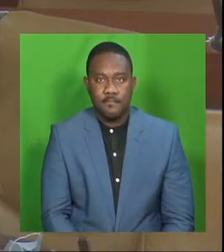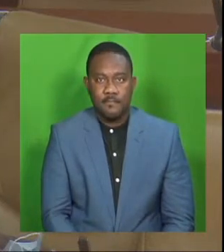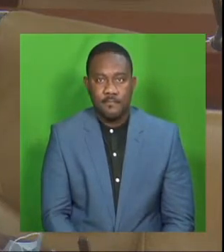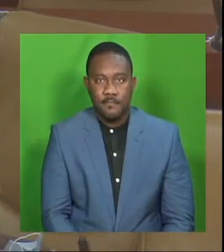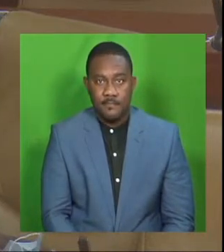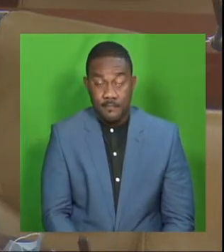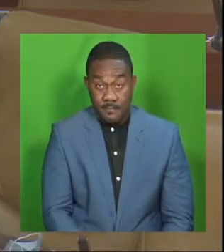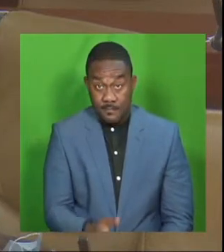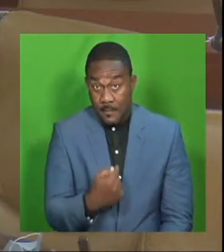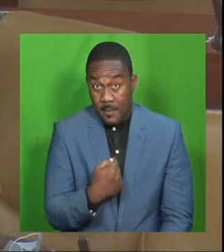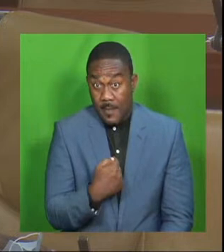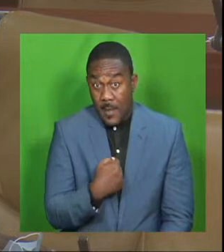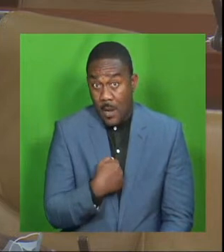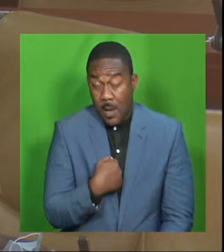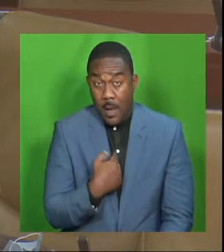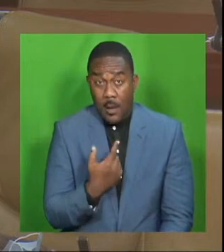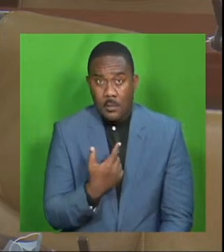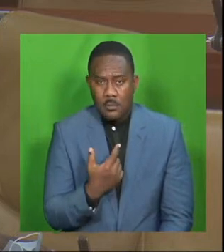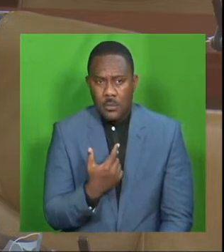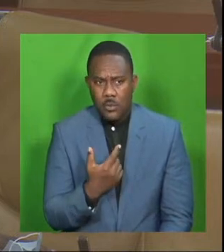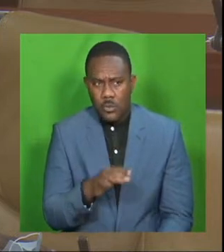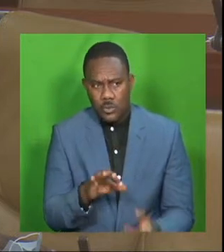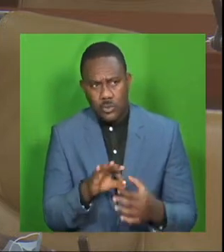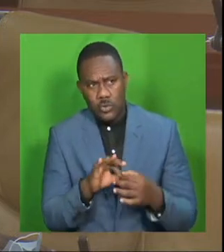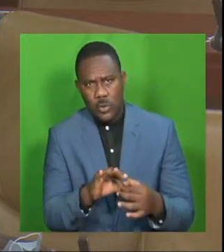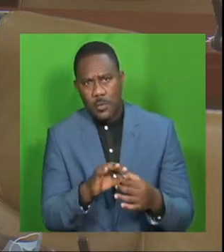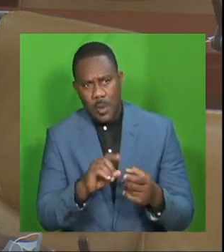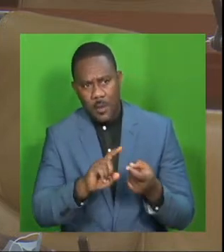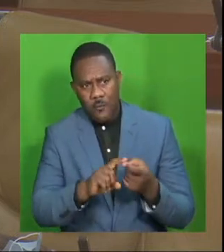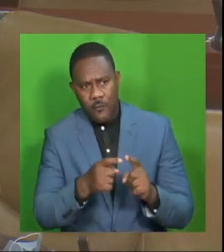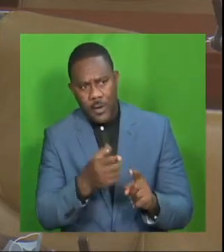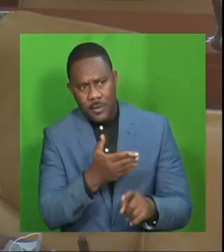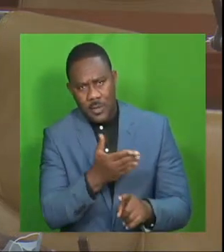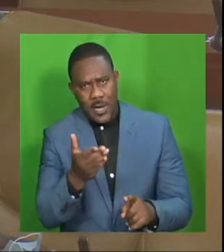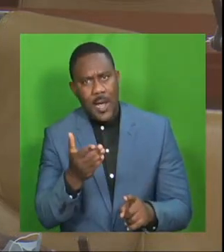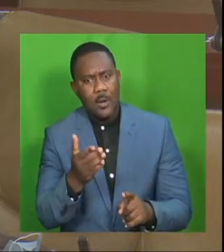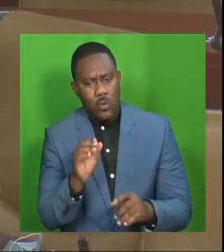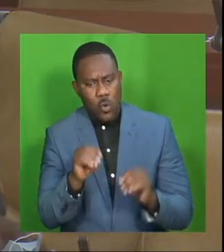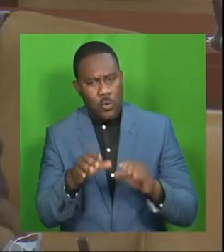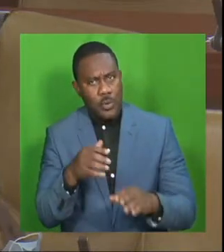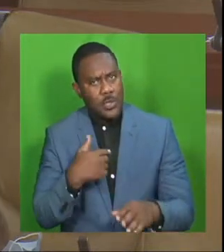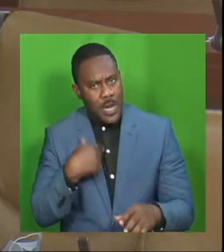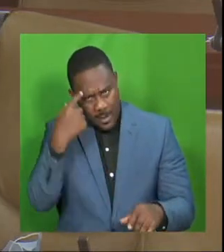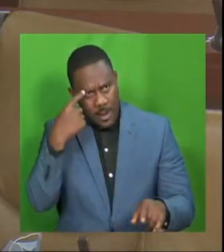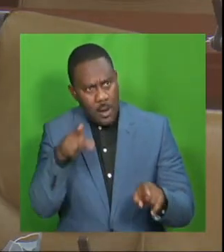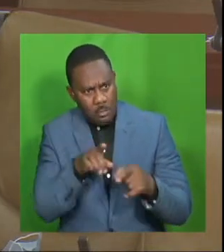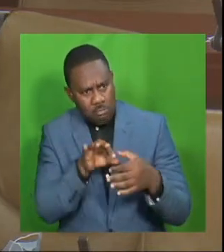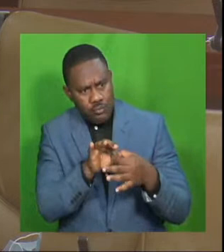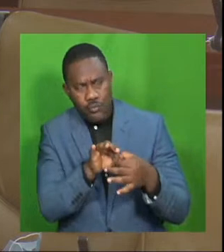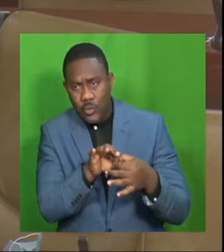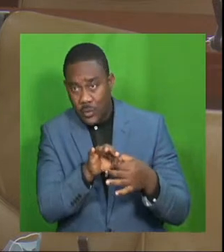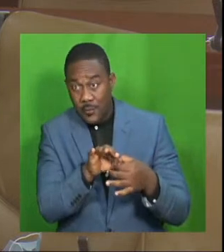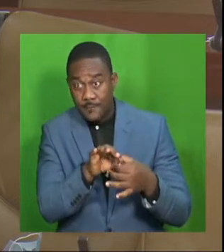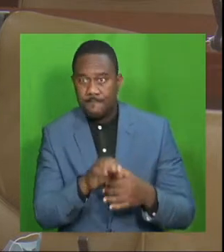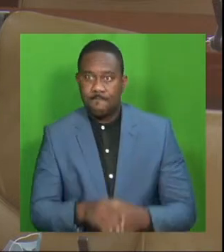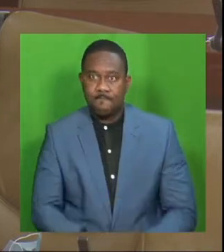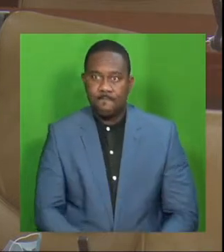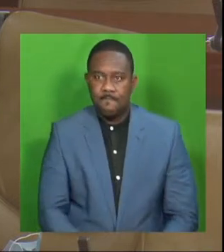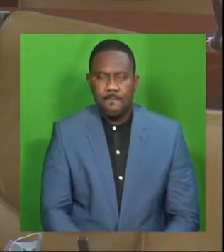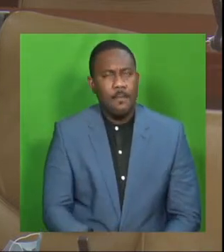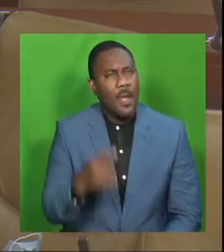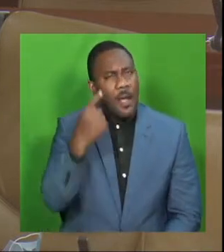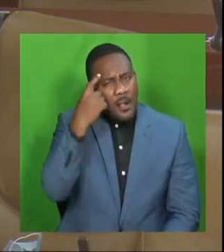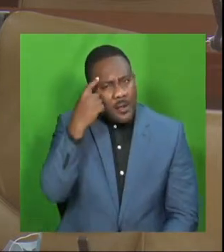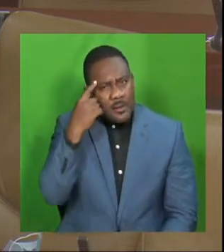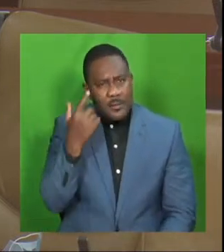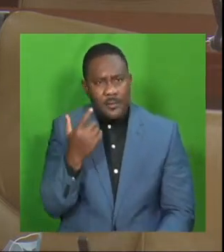colleagues who have spoken before me have made. And Mr. Speaker, I think with this issue